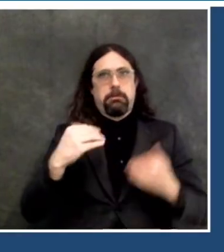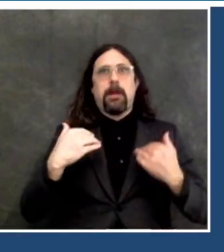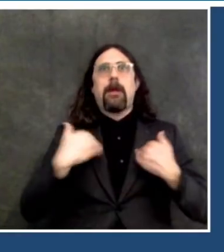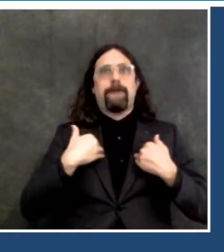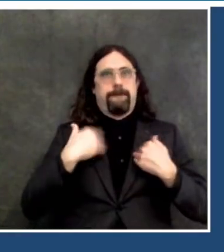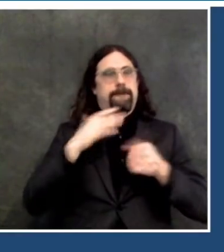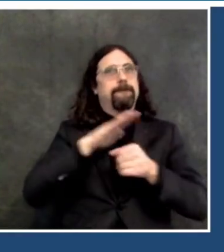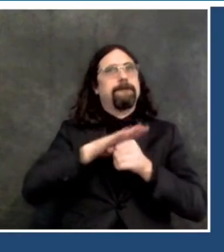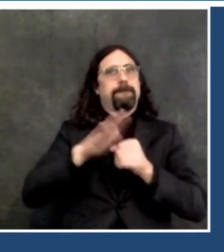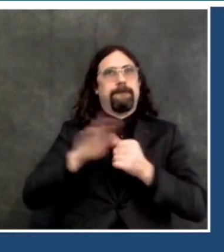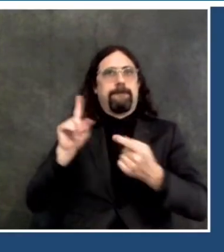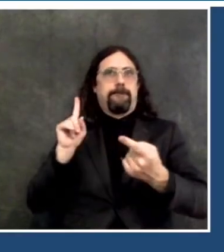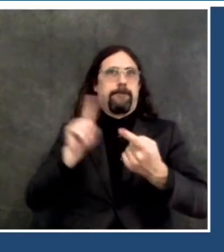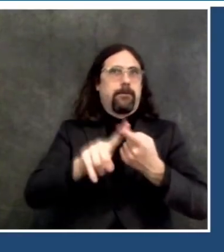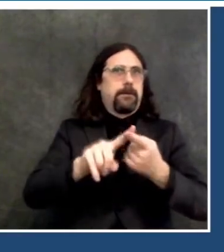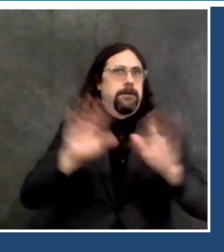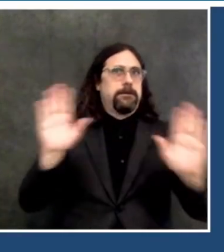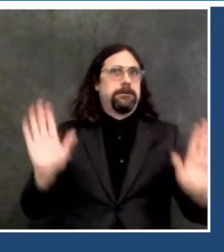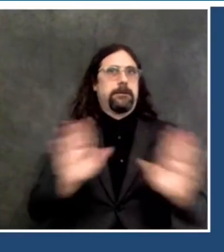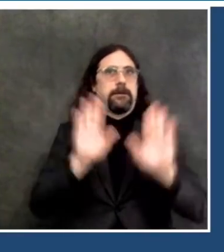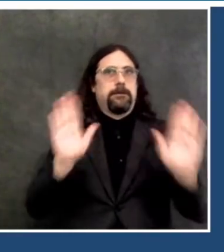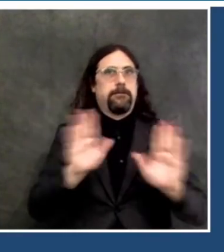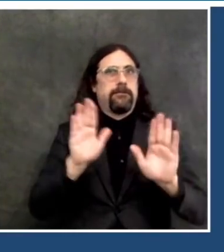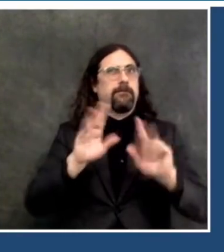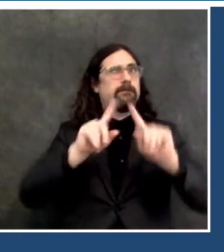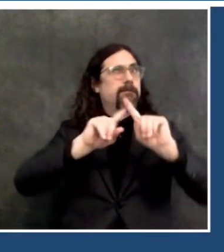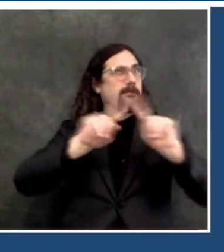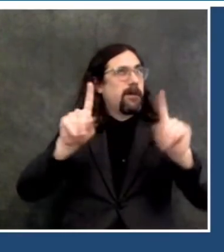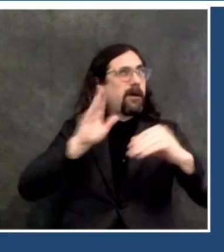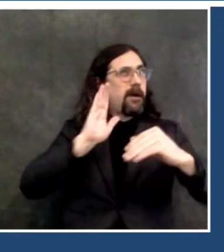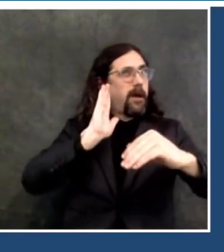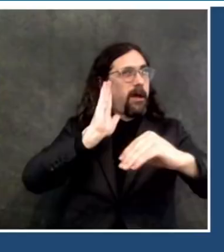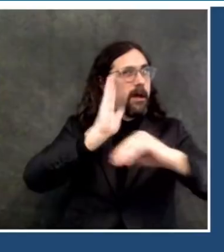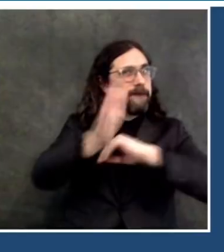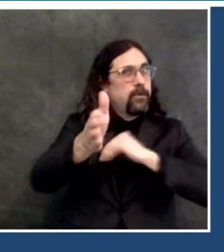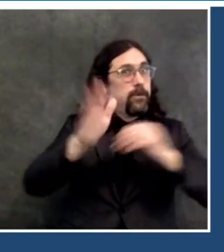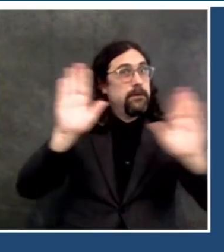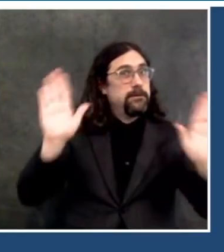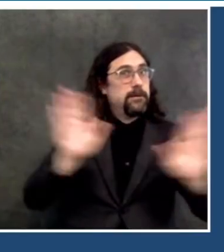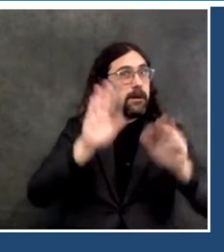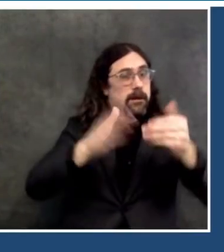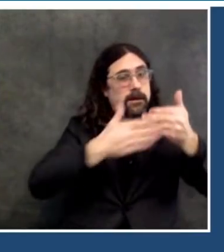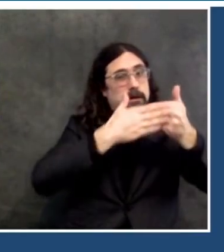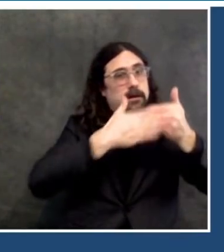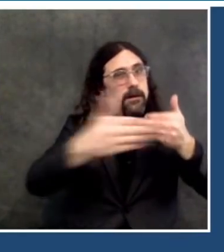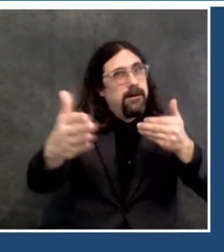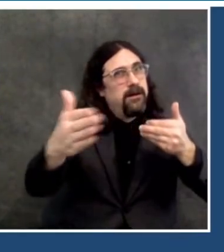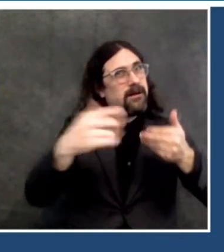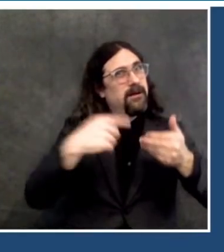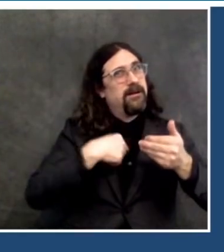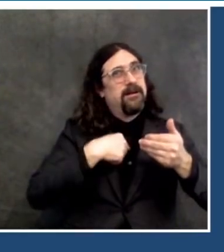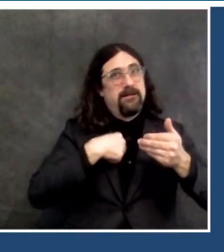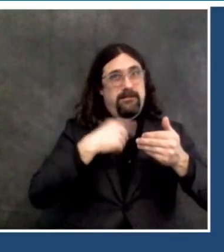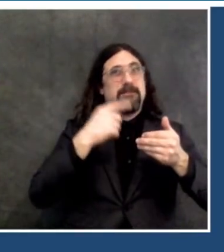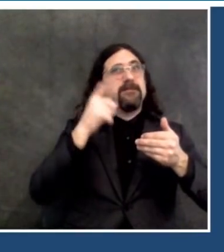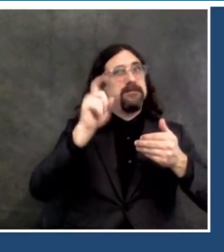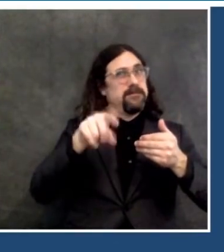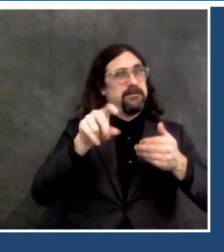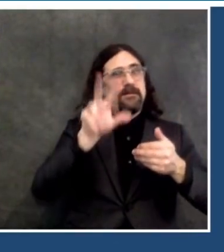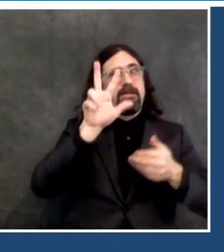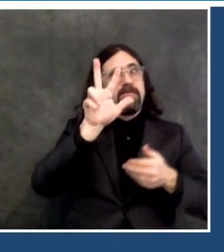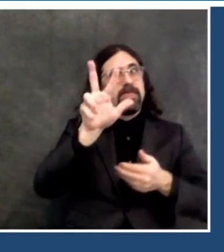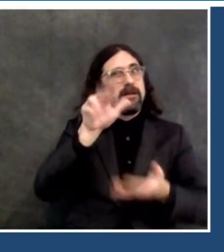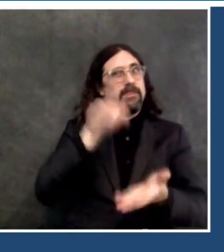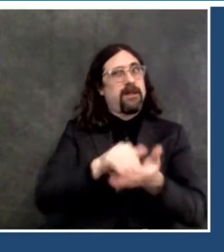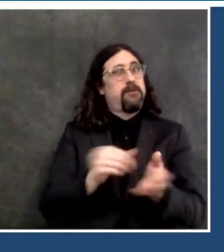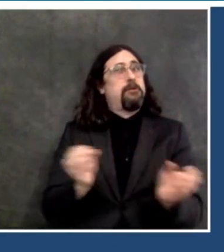more ventilators next week, during next week, to get through next week. I explained this to the President and his entire